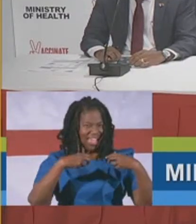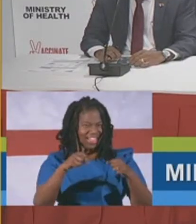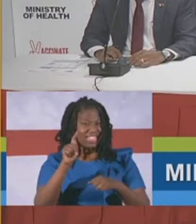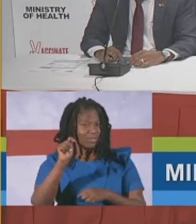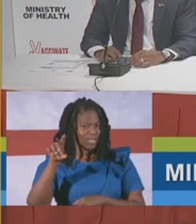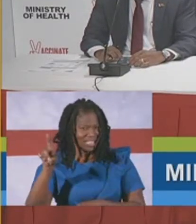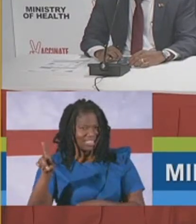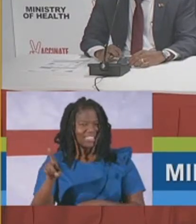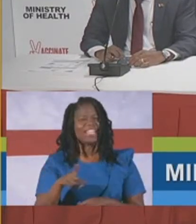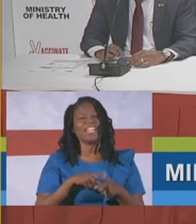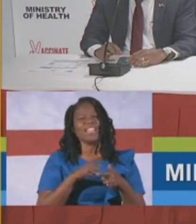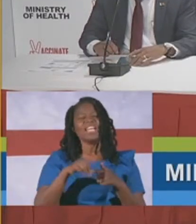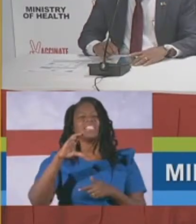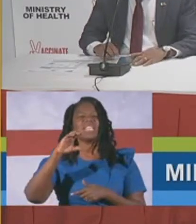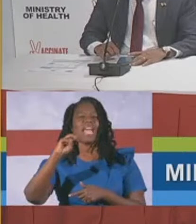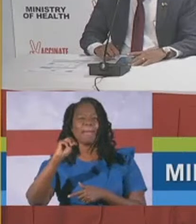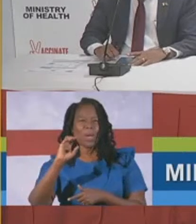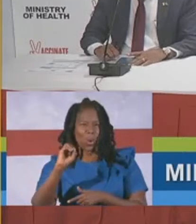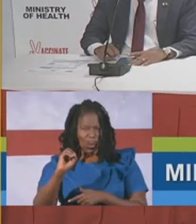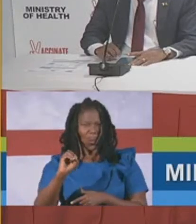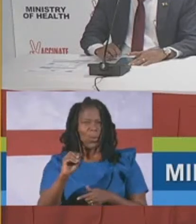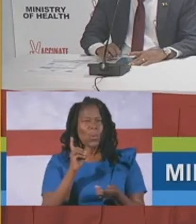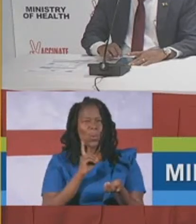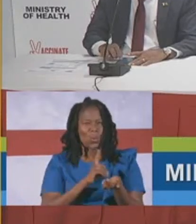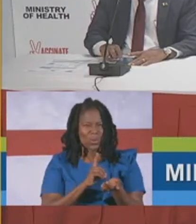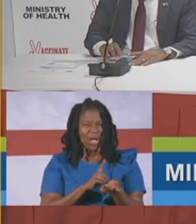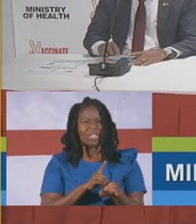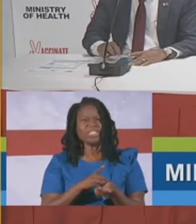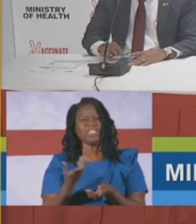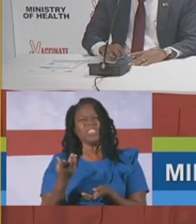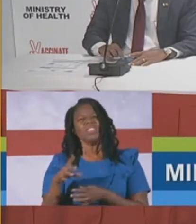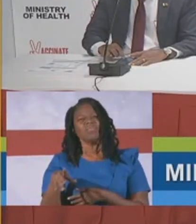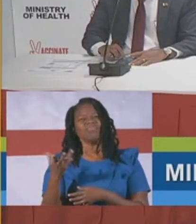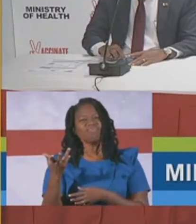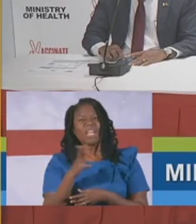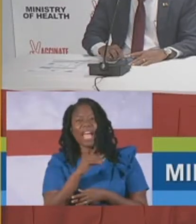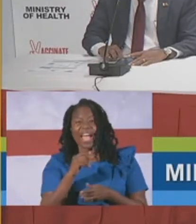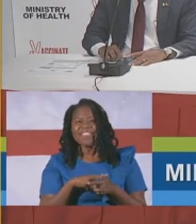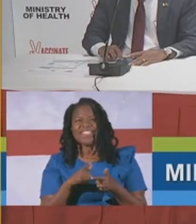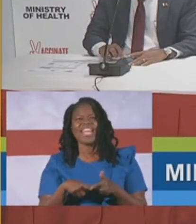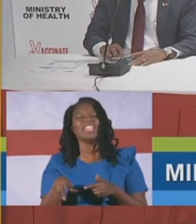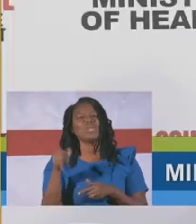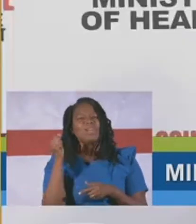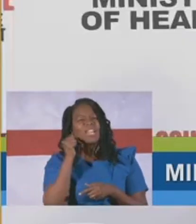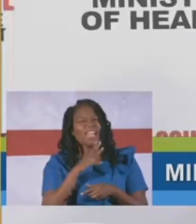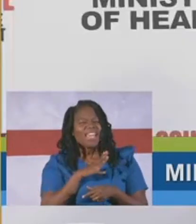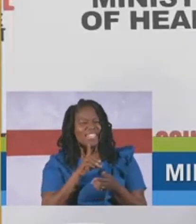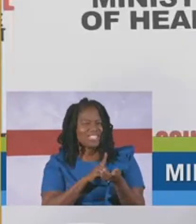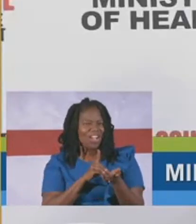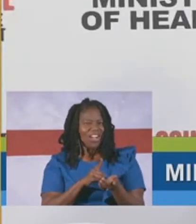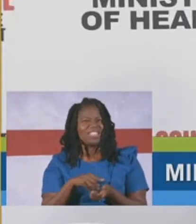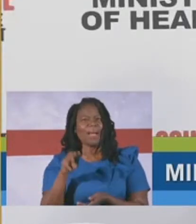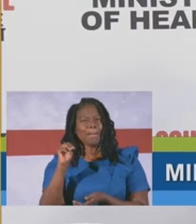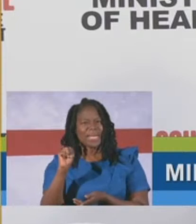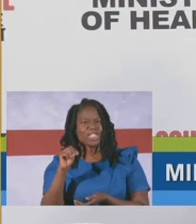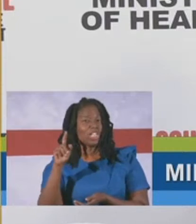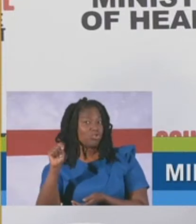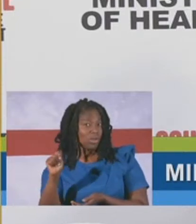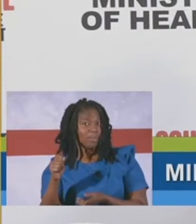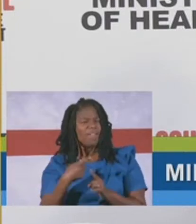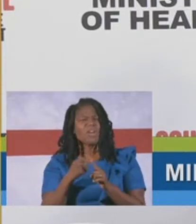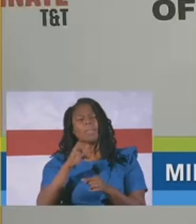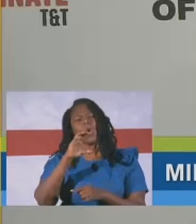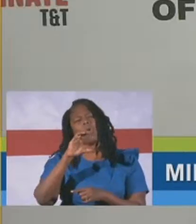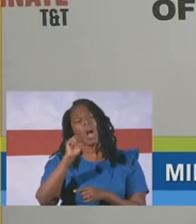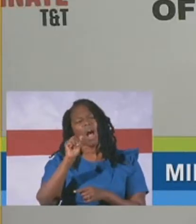Roshan Parashram, Chief Medical Officer, and Dr. Michelle Trotman, Thoracic Medical Director at the Cora